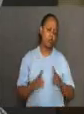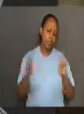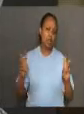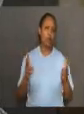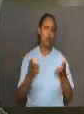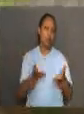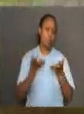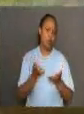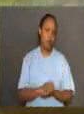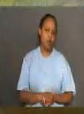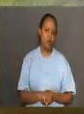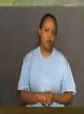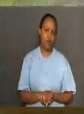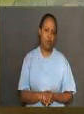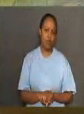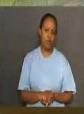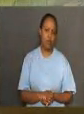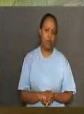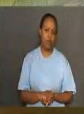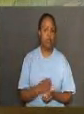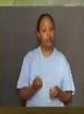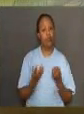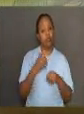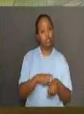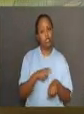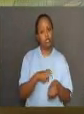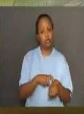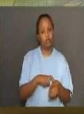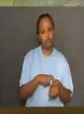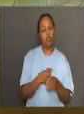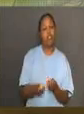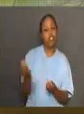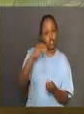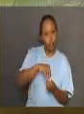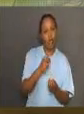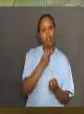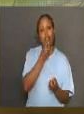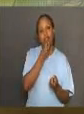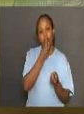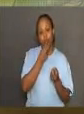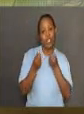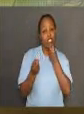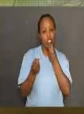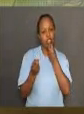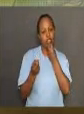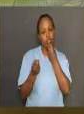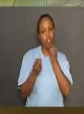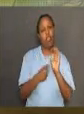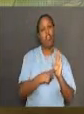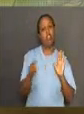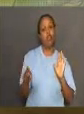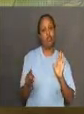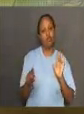it. They will often resort to further criminal behavior, such